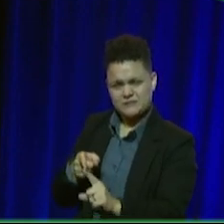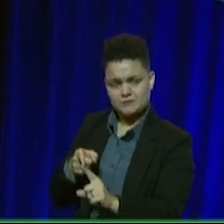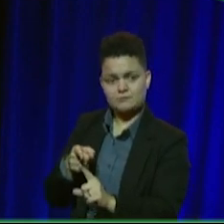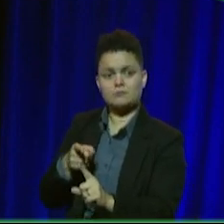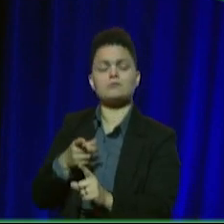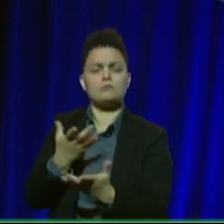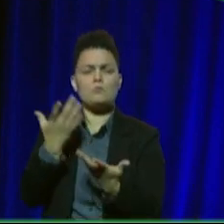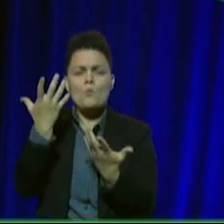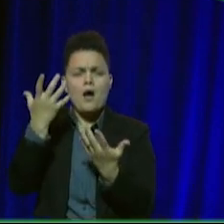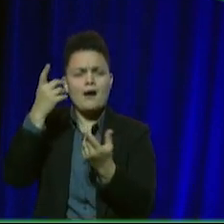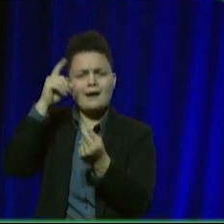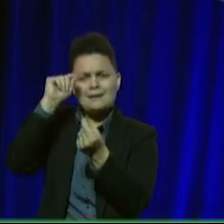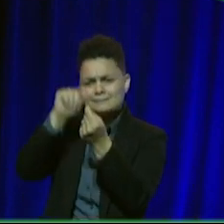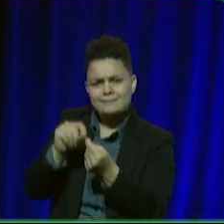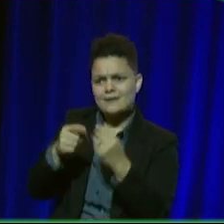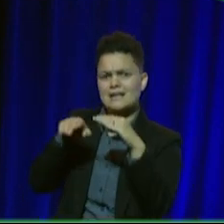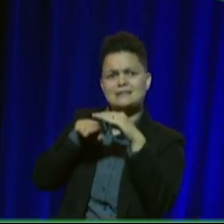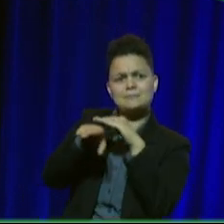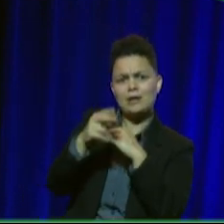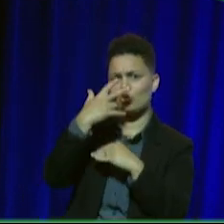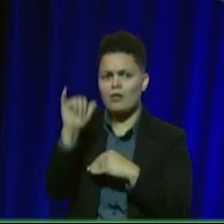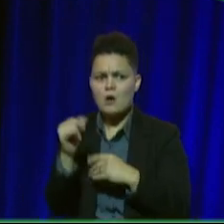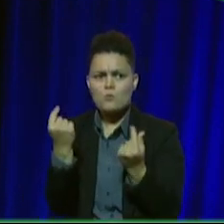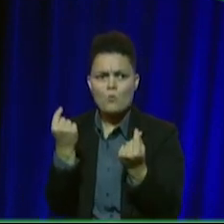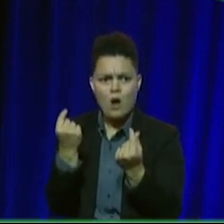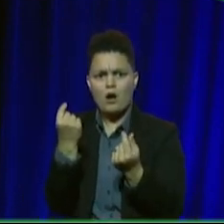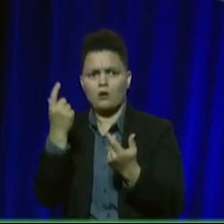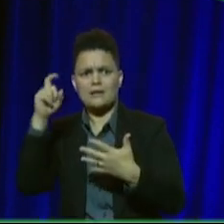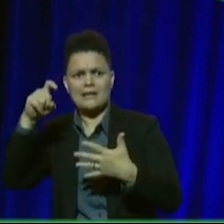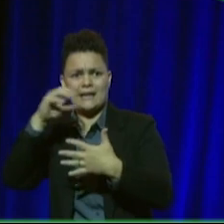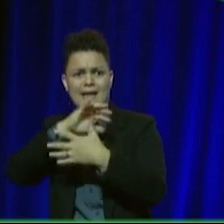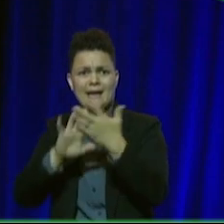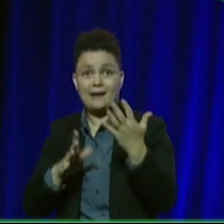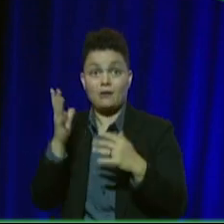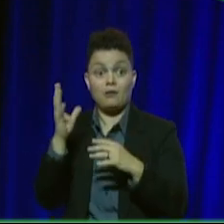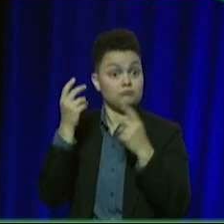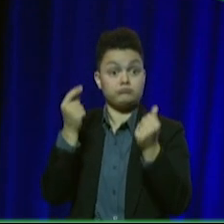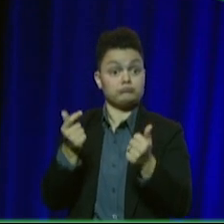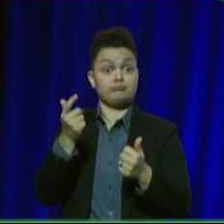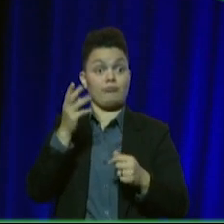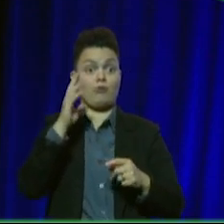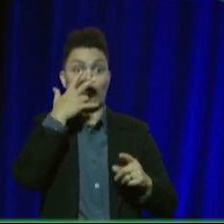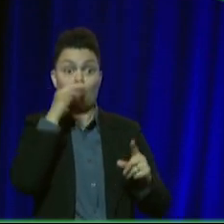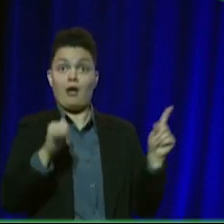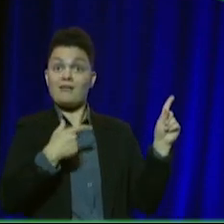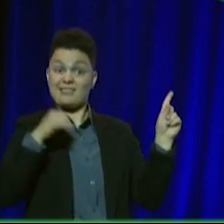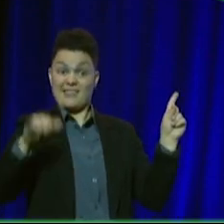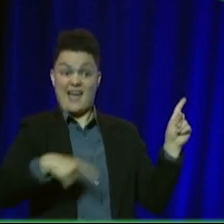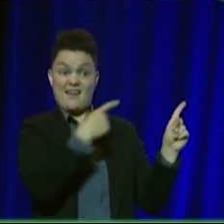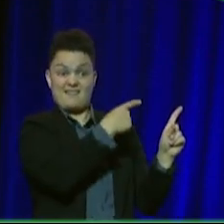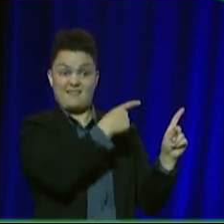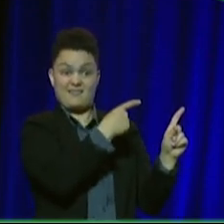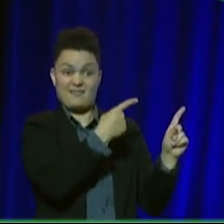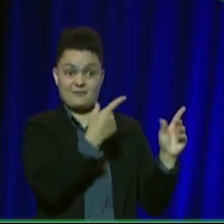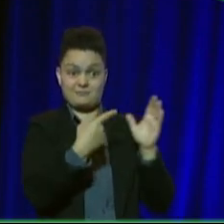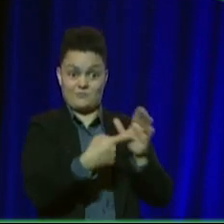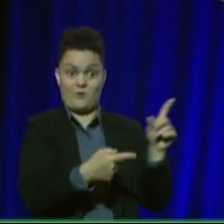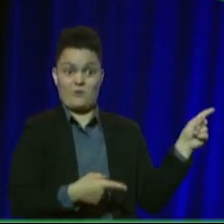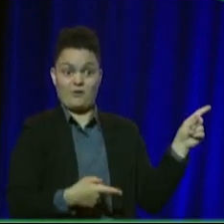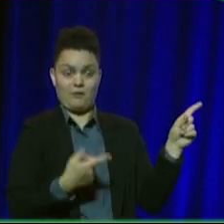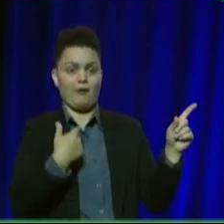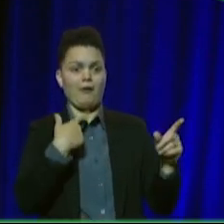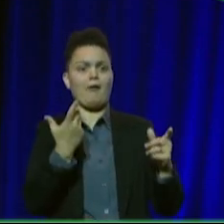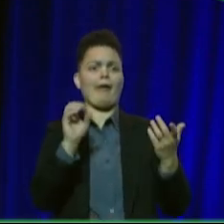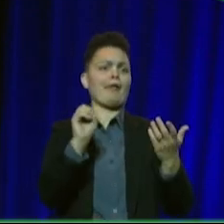you can do that, then things could be a lot better. And that's what we did. We put out a little thing and we gave it to our